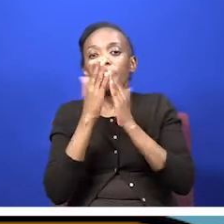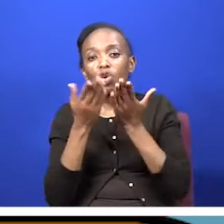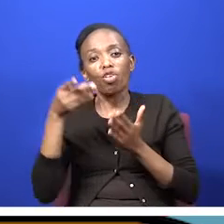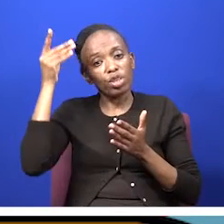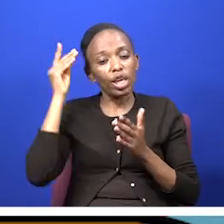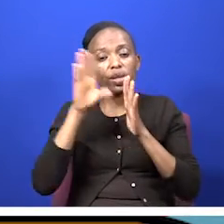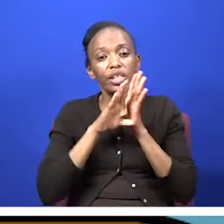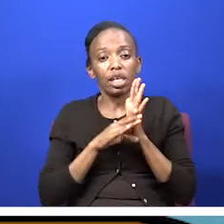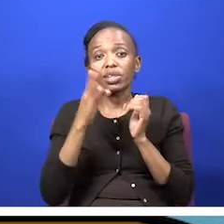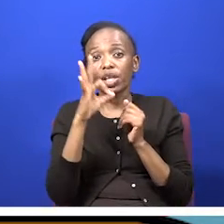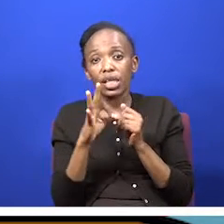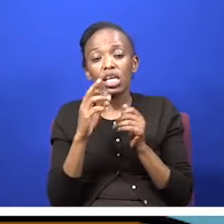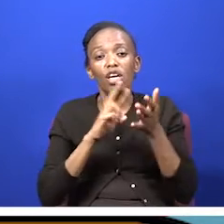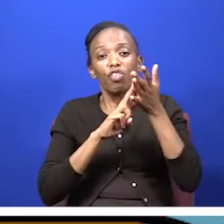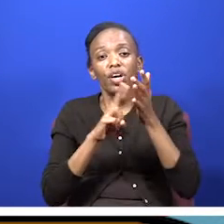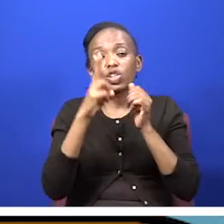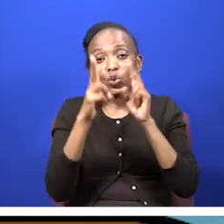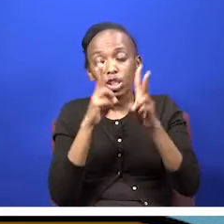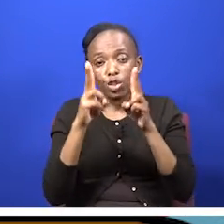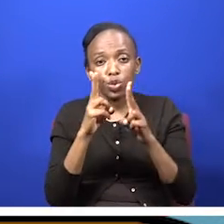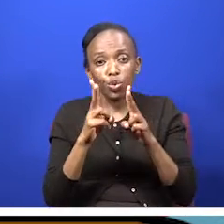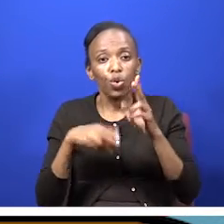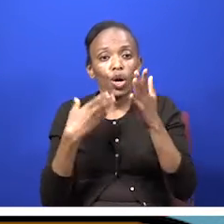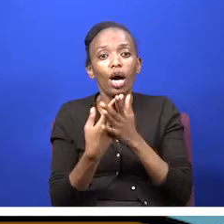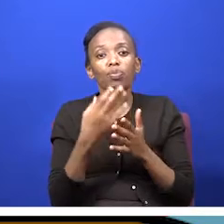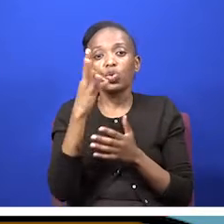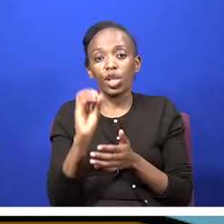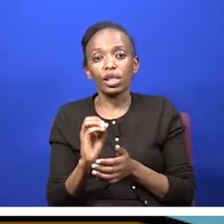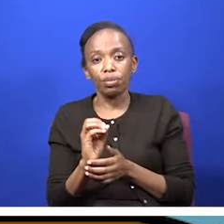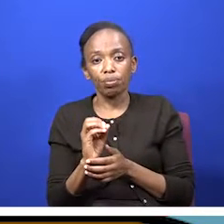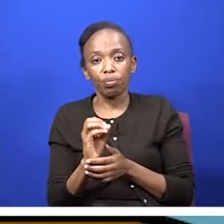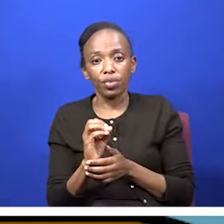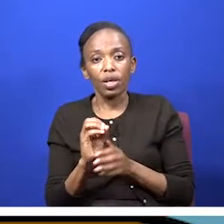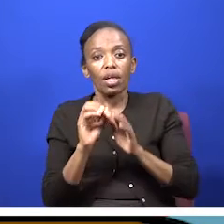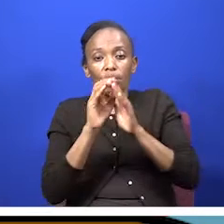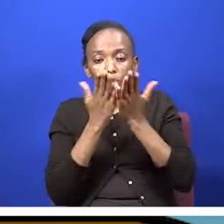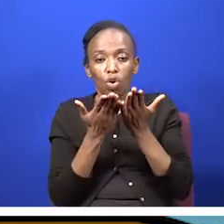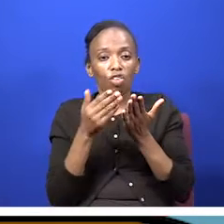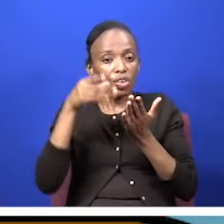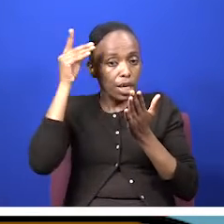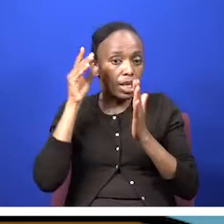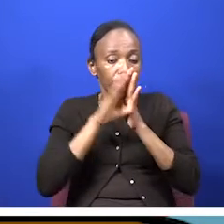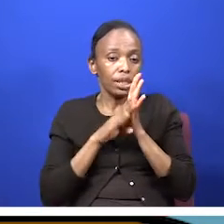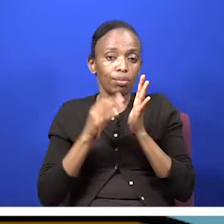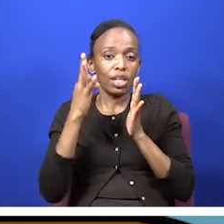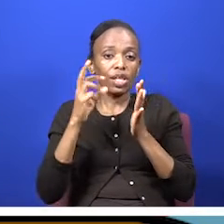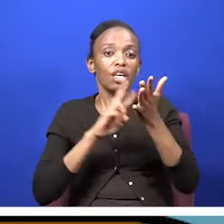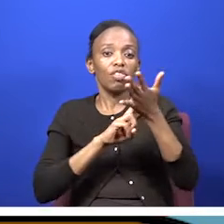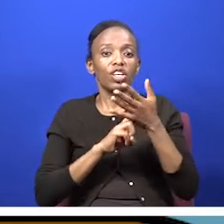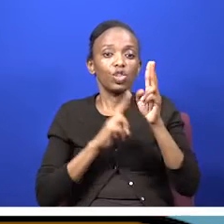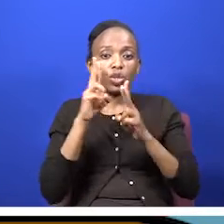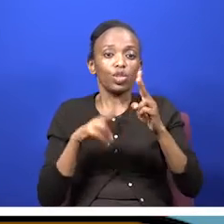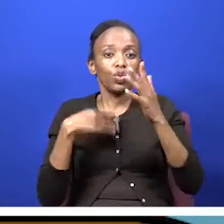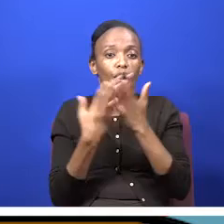In the book of Daniel, in chapter 3, verses 22 to 30. The book of Daniel, chapter